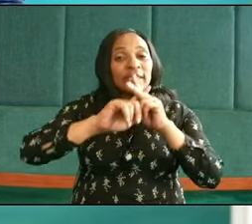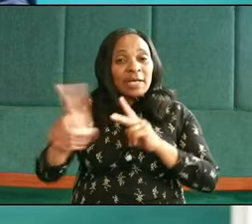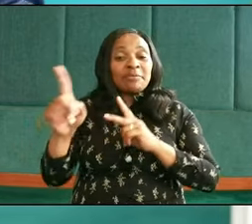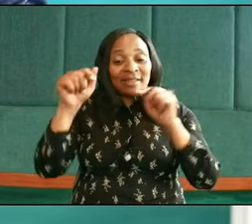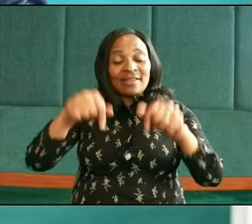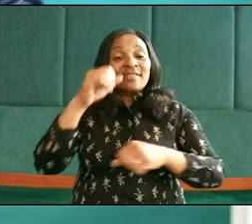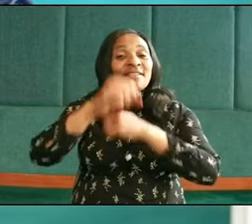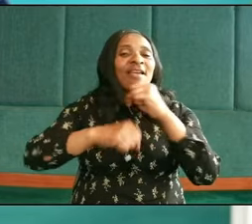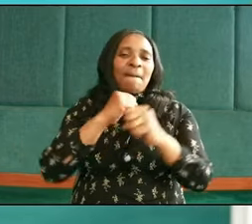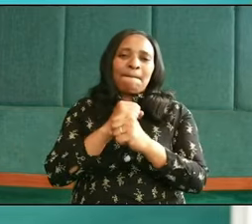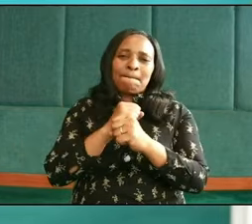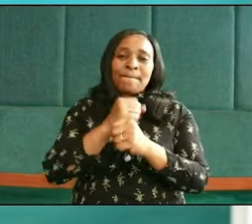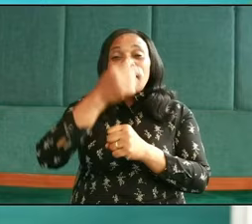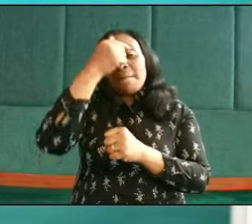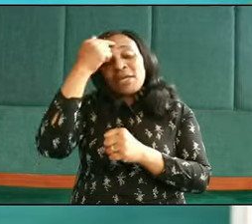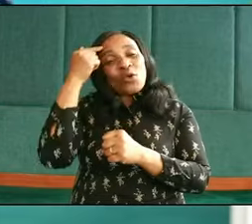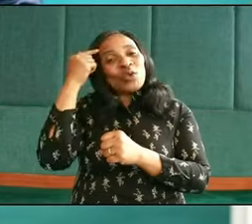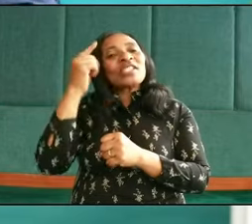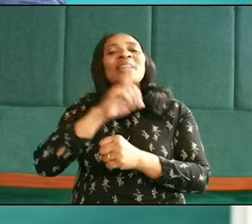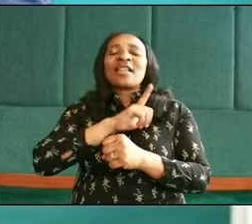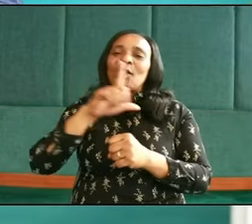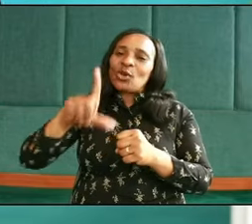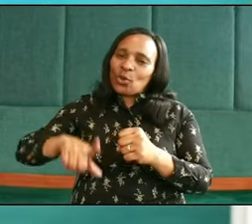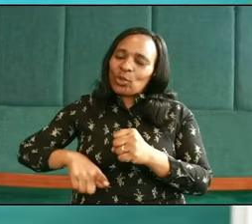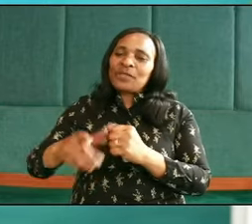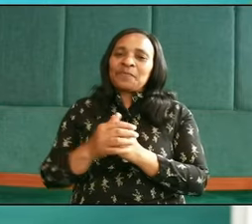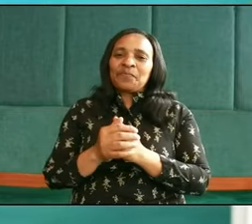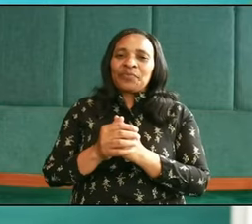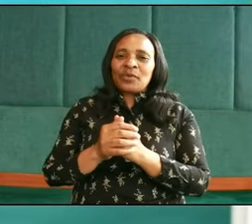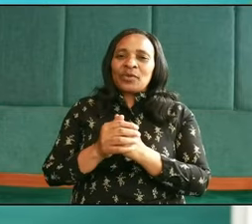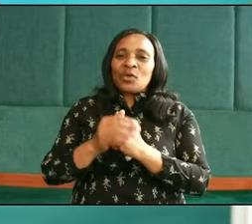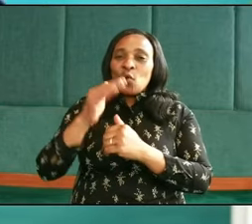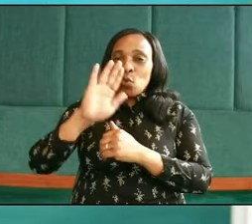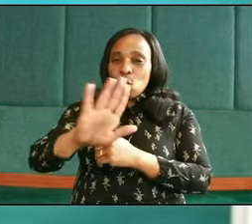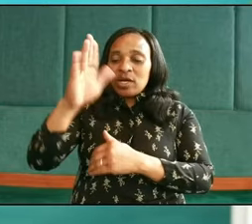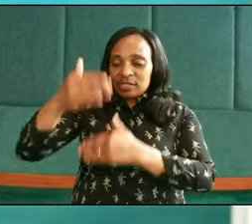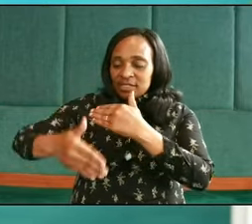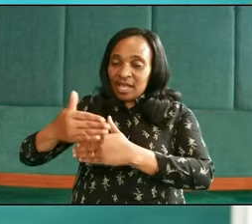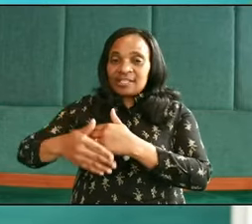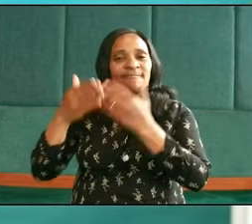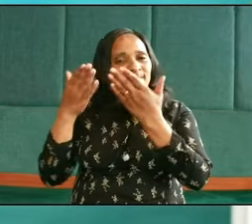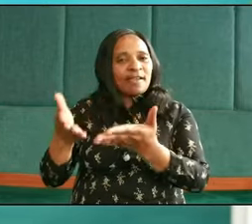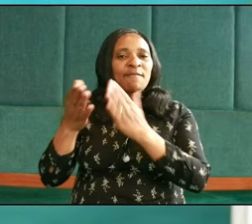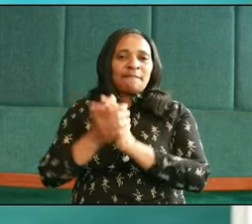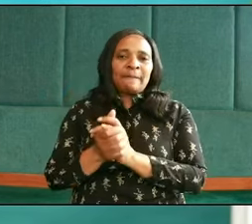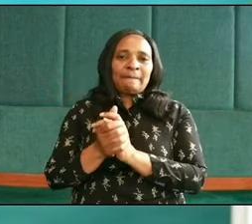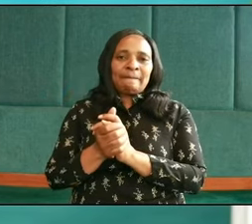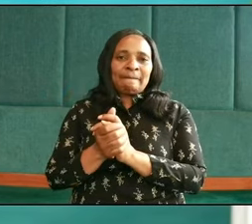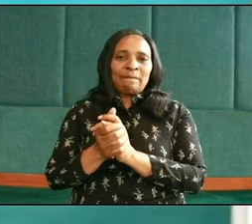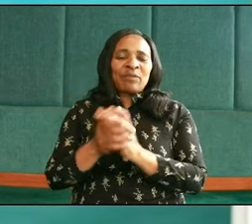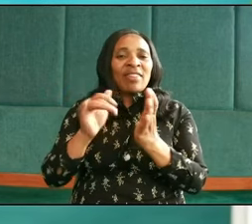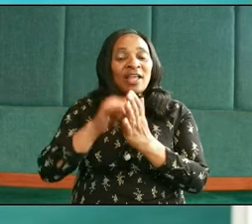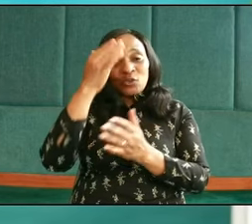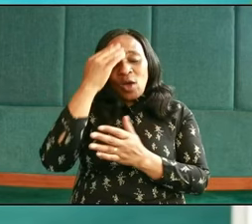year because the Lord is on your side. That is why that